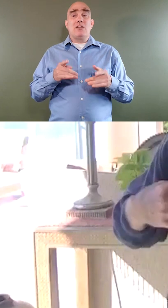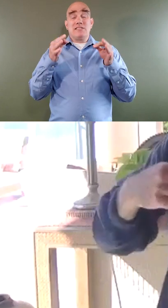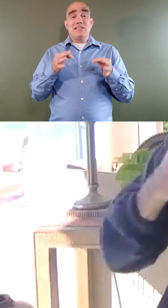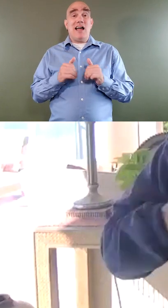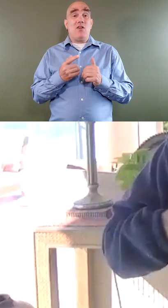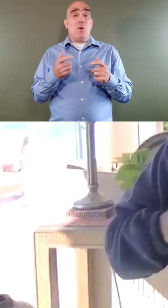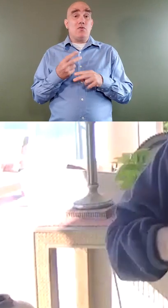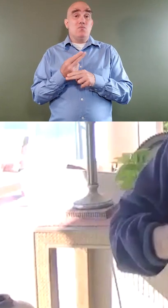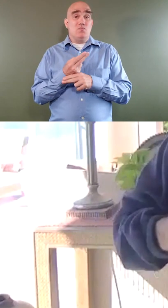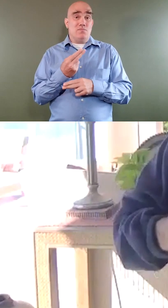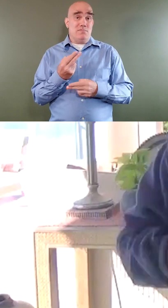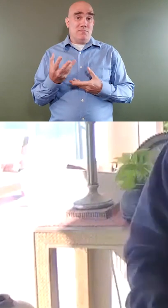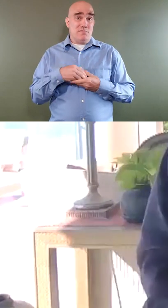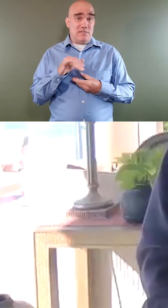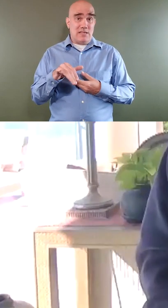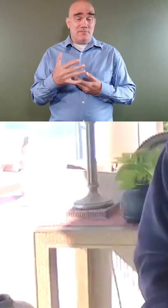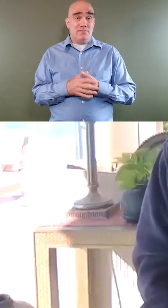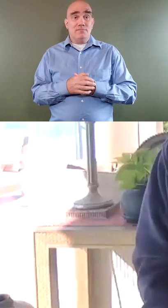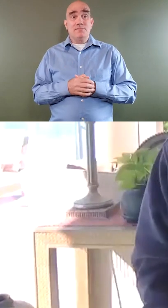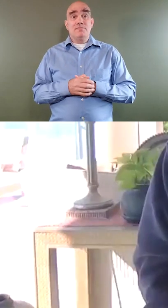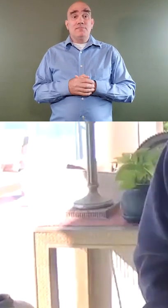you decide how you want to use it.